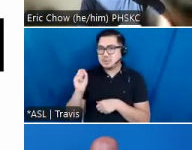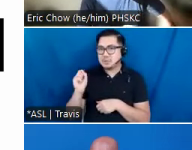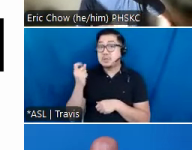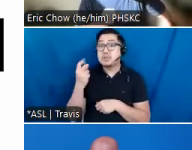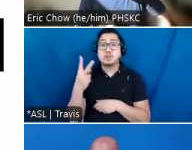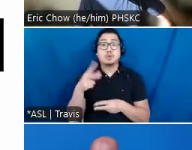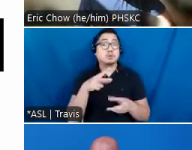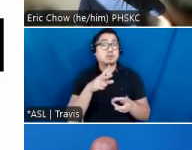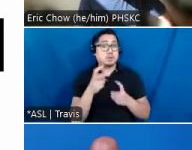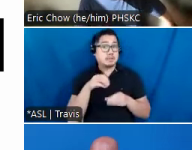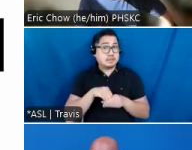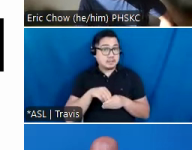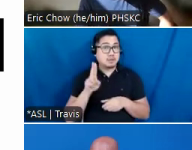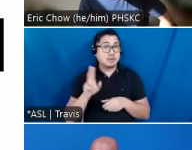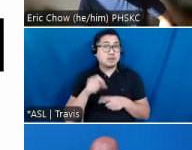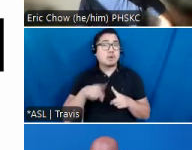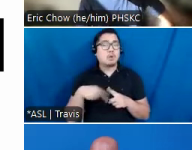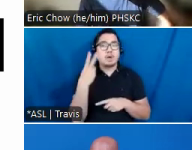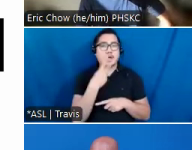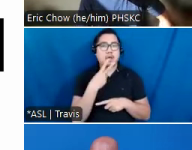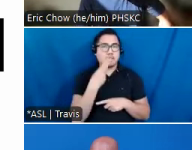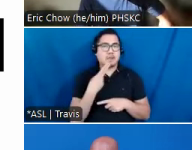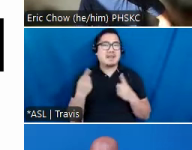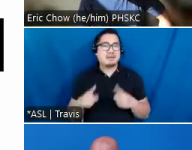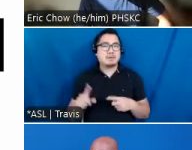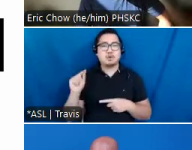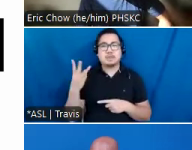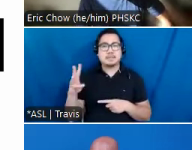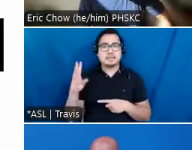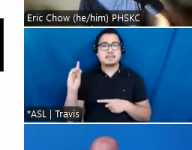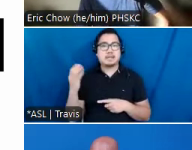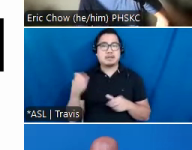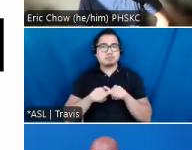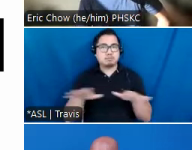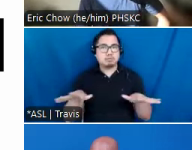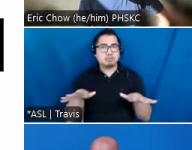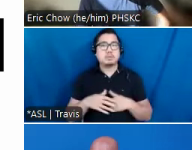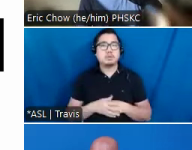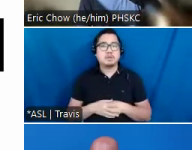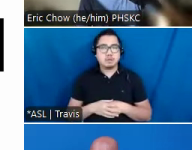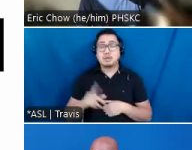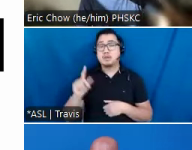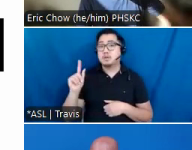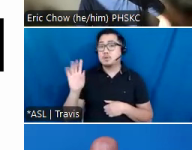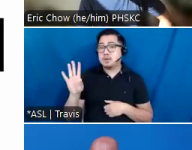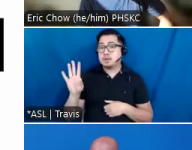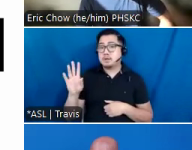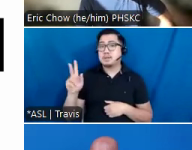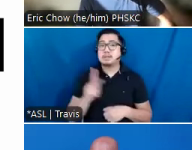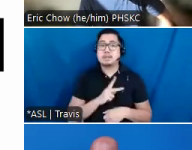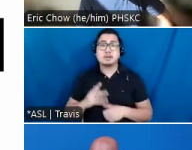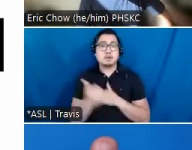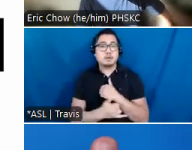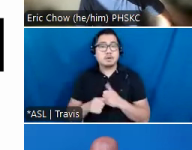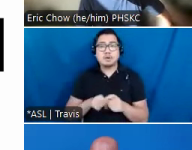actually acquired when Hawaii experienced an outbreak in 2016. So far in 2024, King County has reported